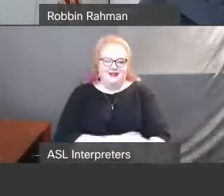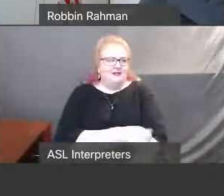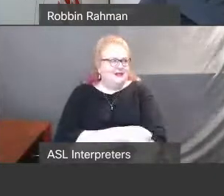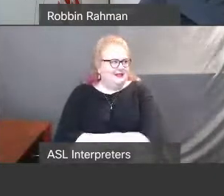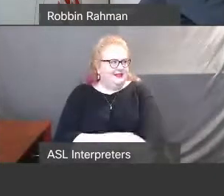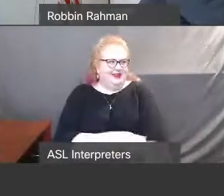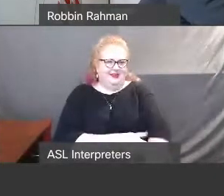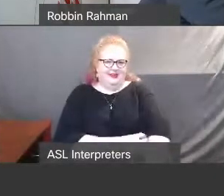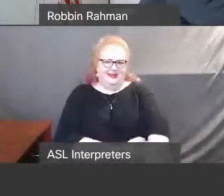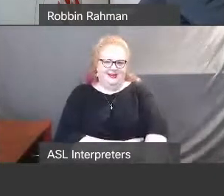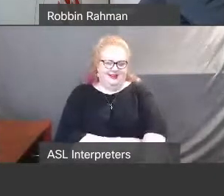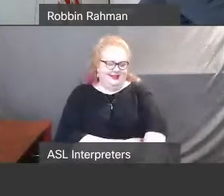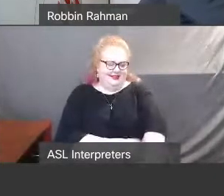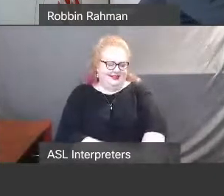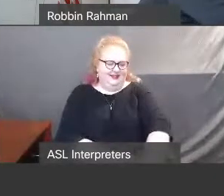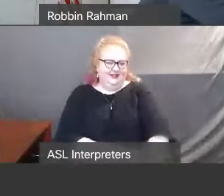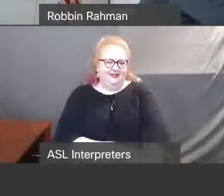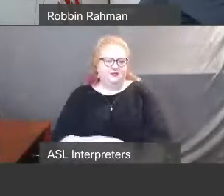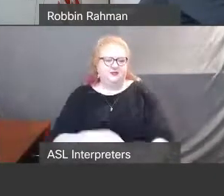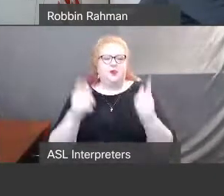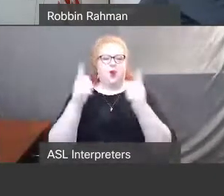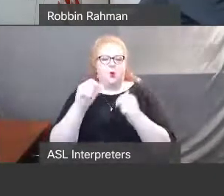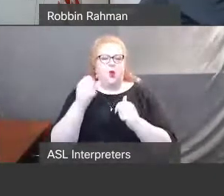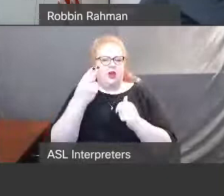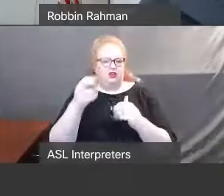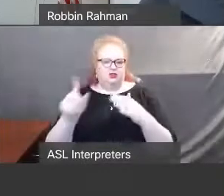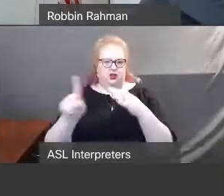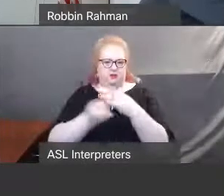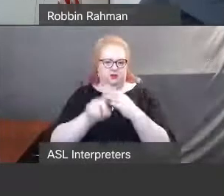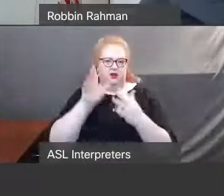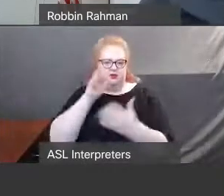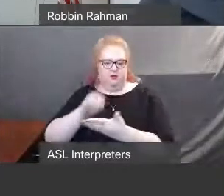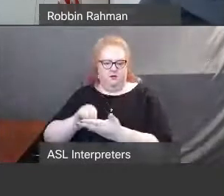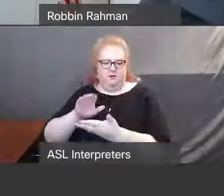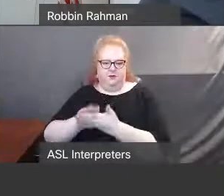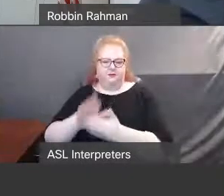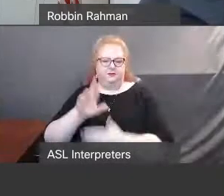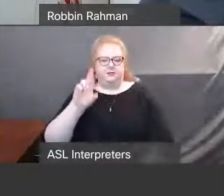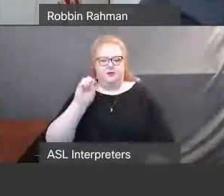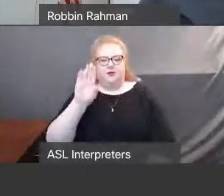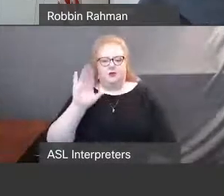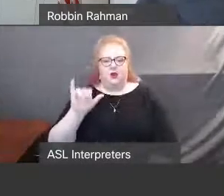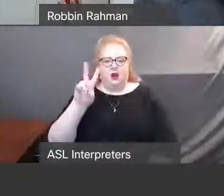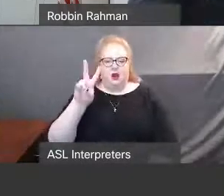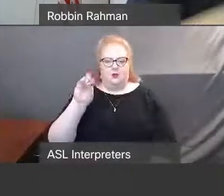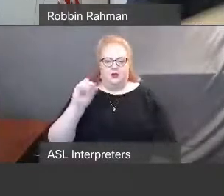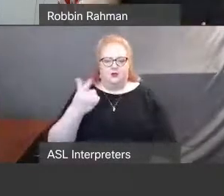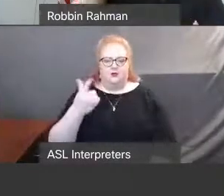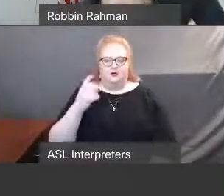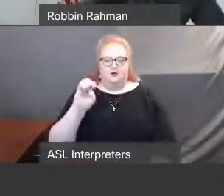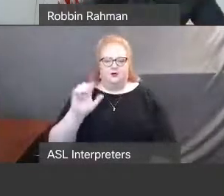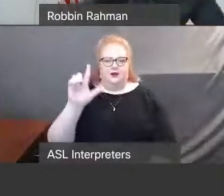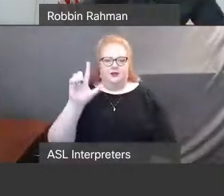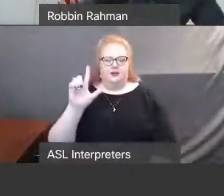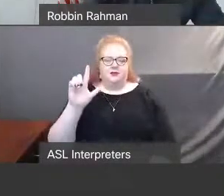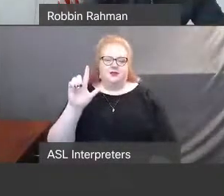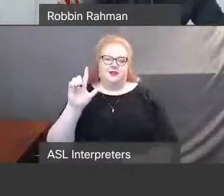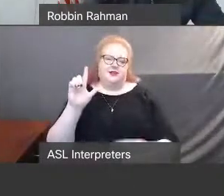I'll make an entry when she appears. Robbie Vogel, Here.